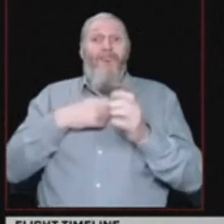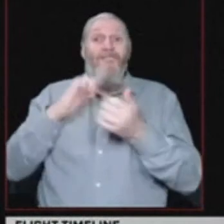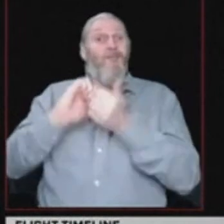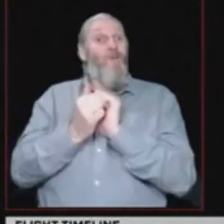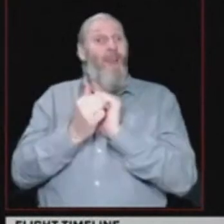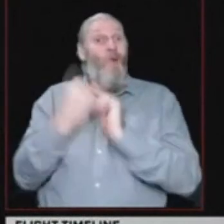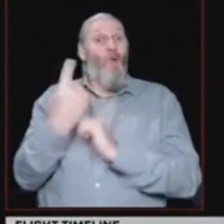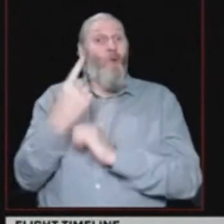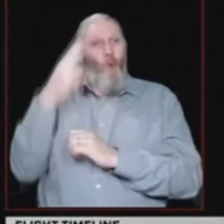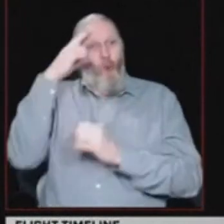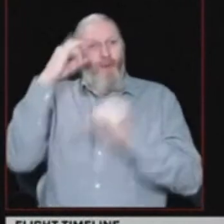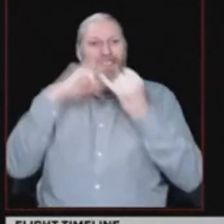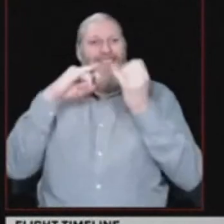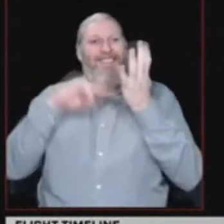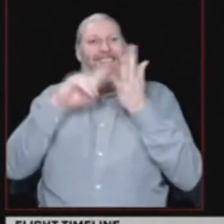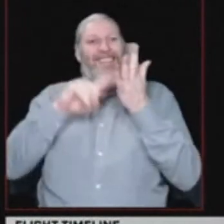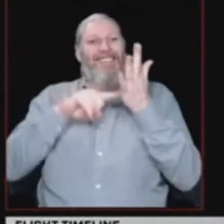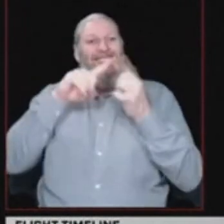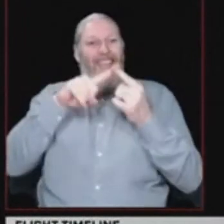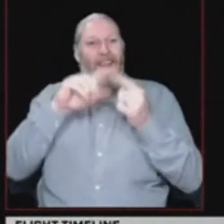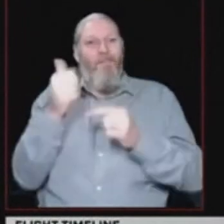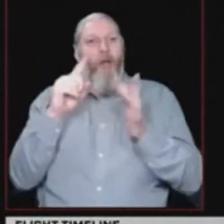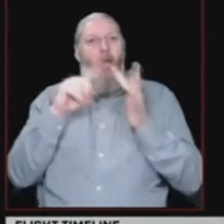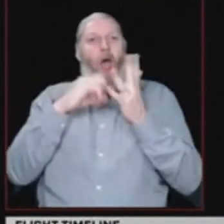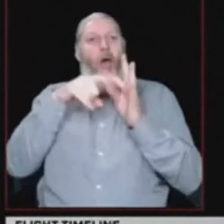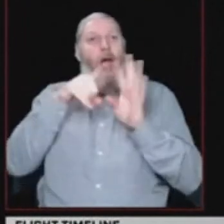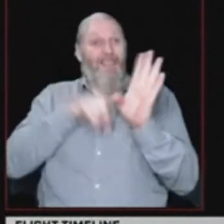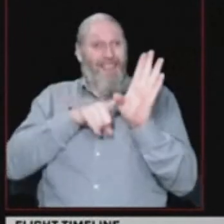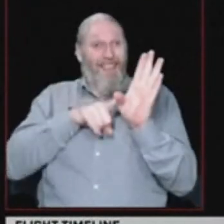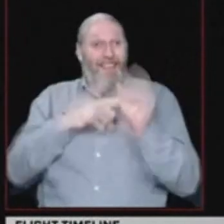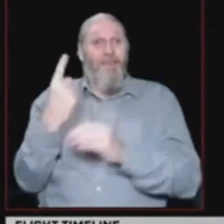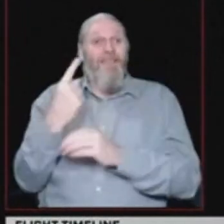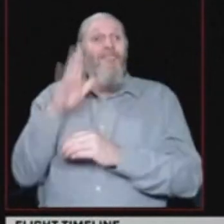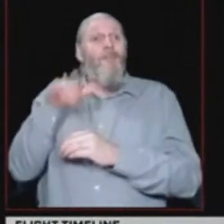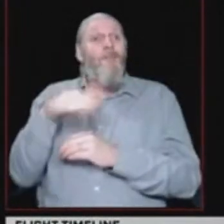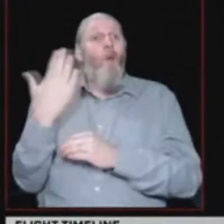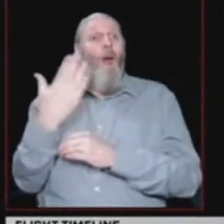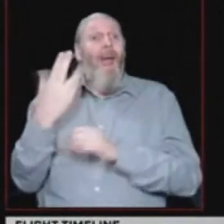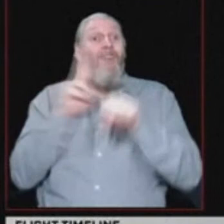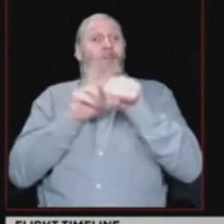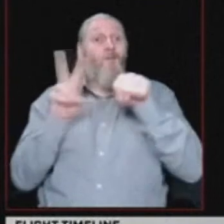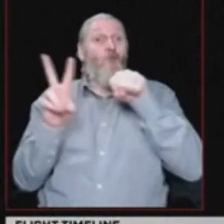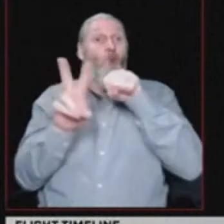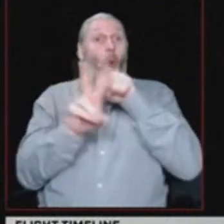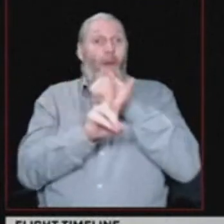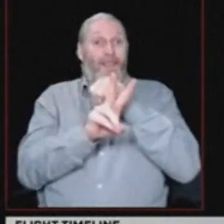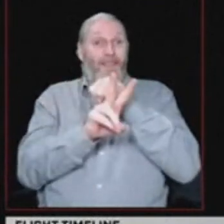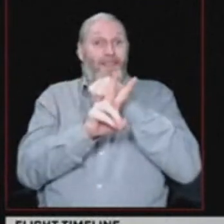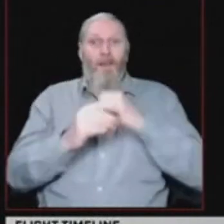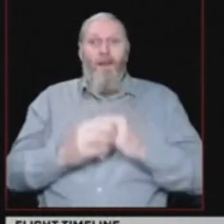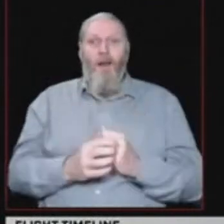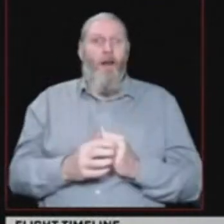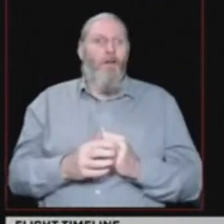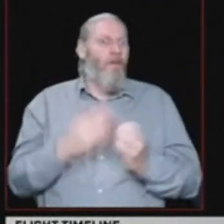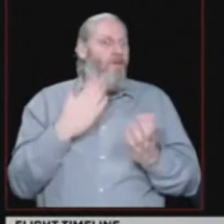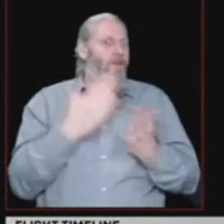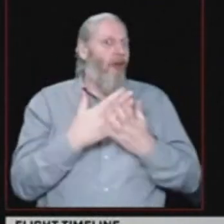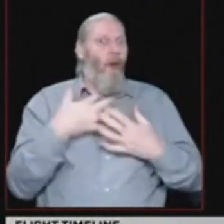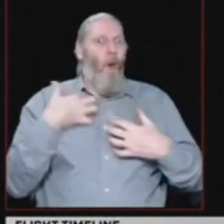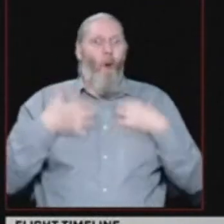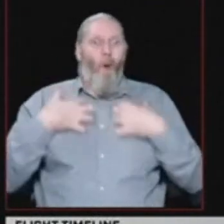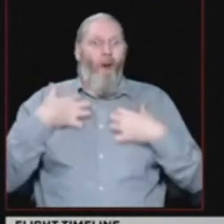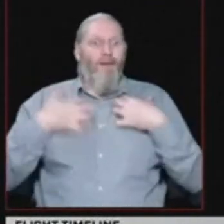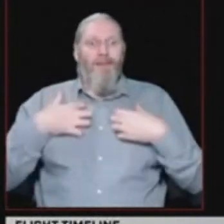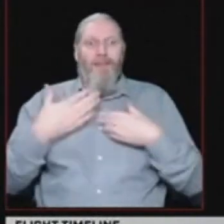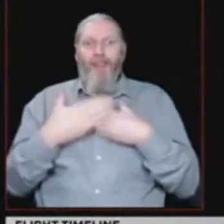who is Vice President of Business Development from Virgin Orbit. Hi. Hey, Mel. Yeah, I mean, what an exciting day. And I'm really